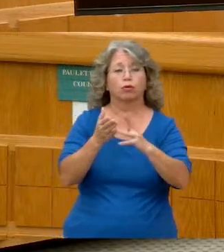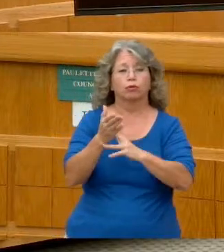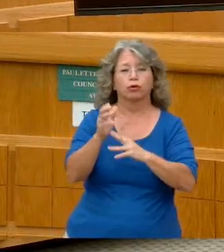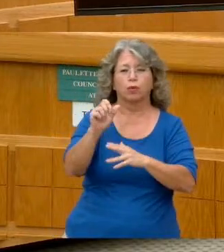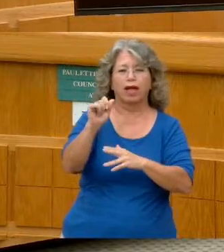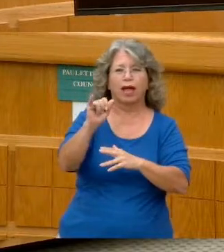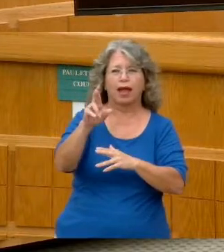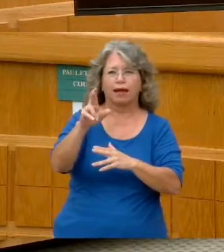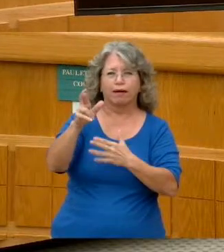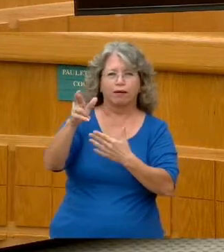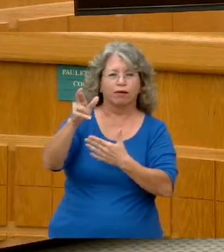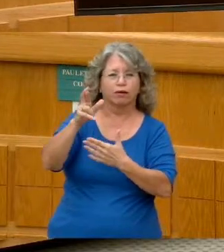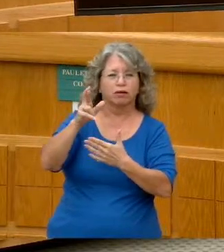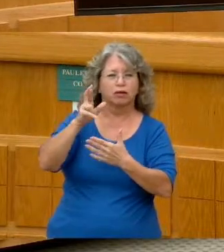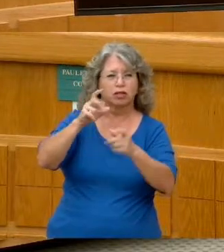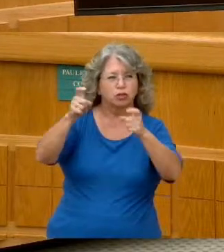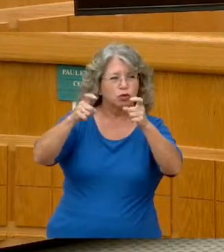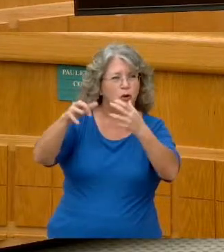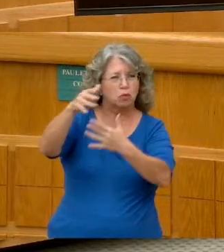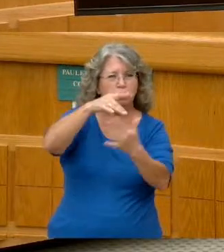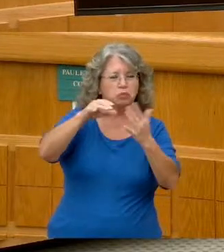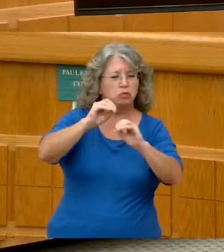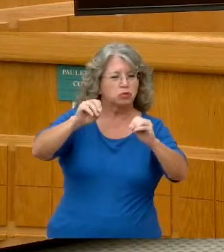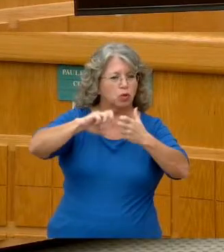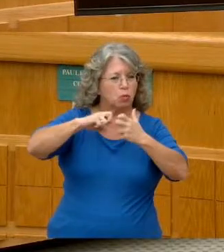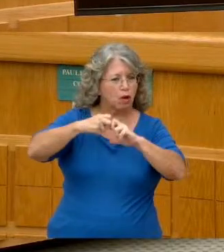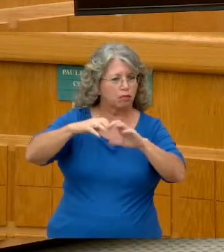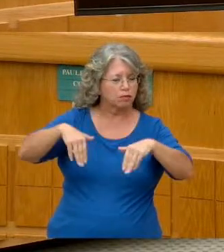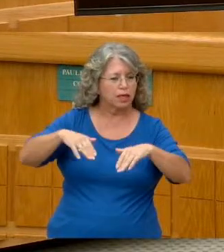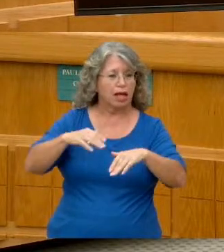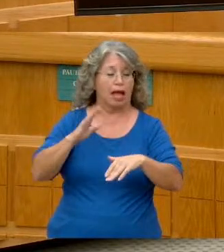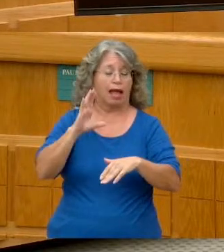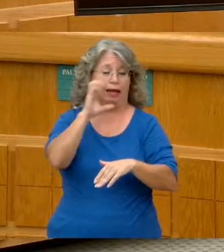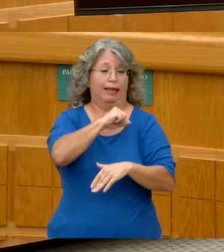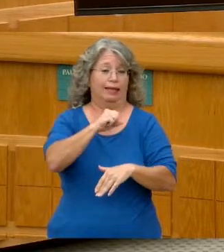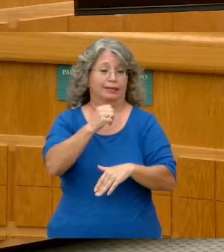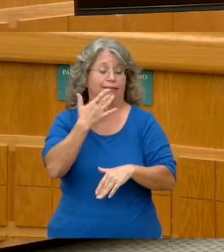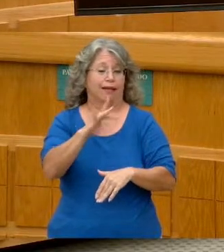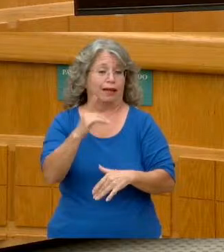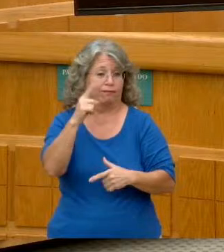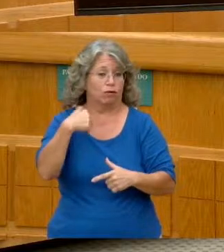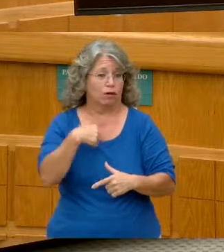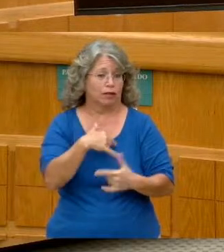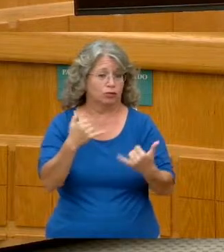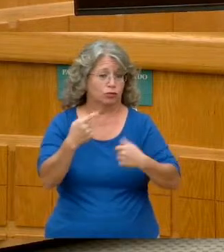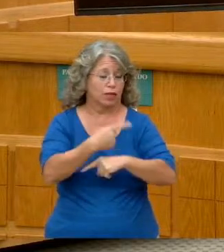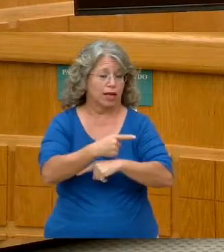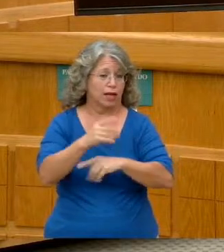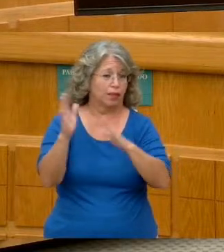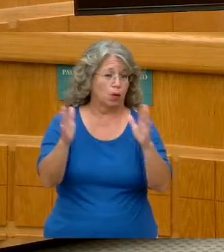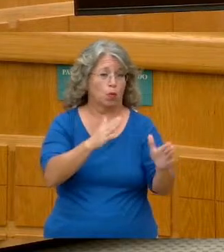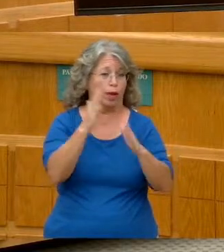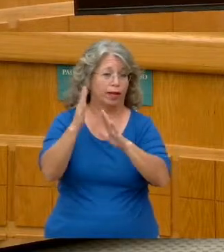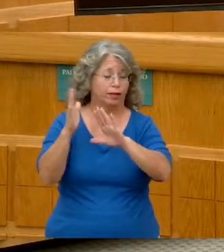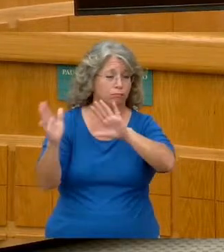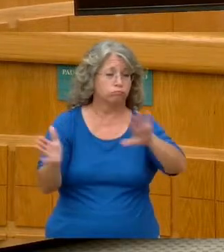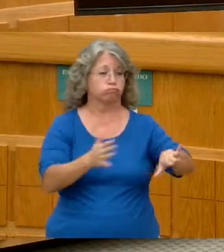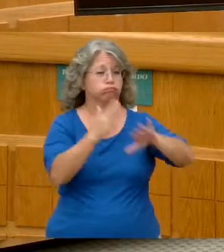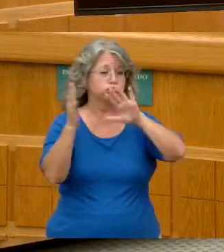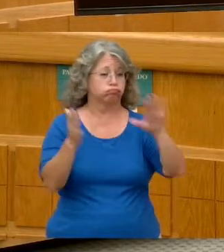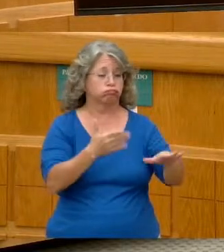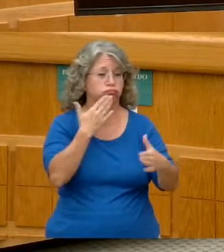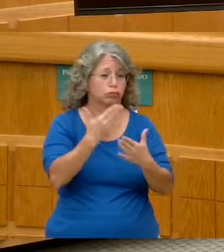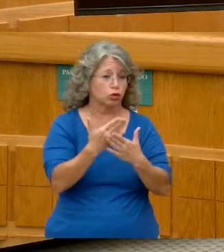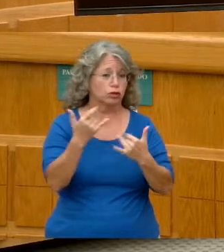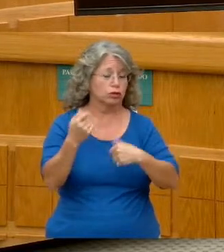any problem. I guess fortunately for us, the South Texas wind is blowing pretty good today and out of the southeast, and